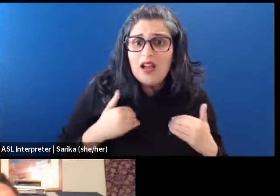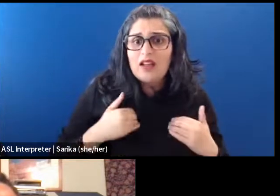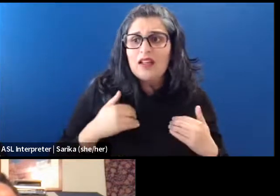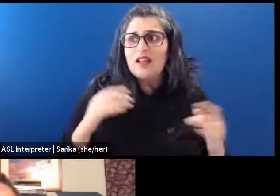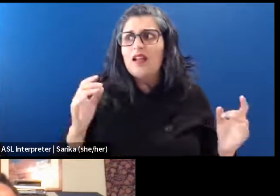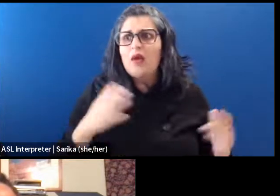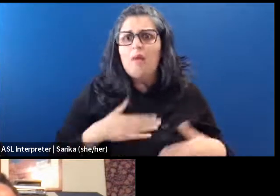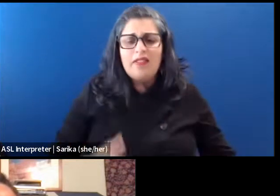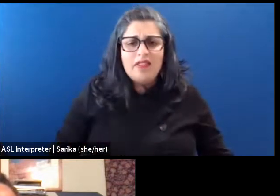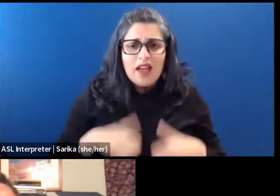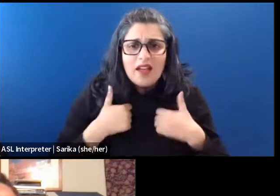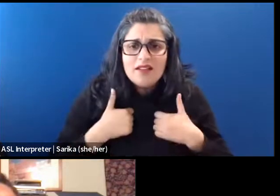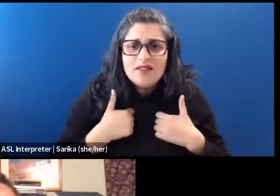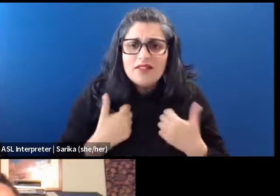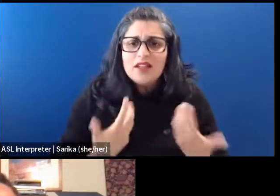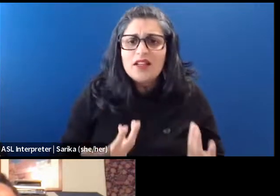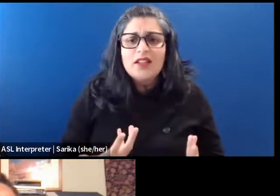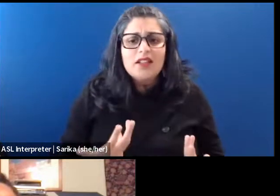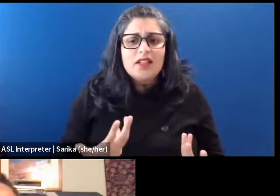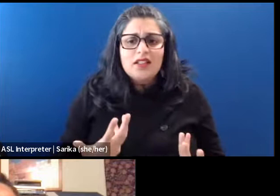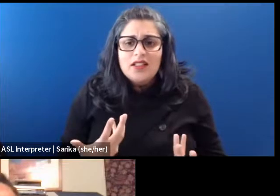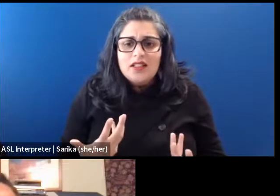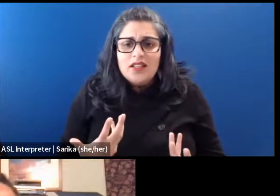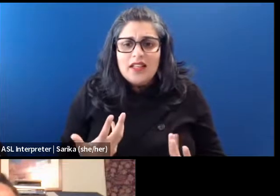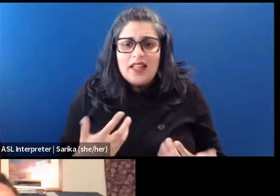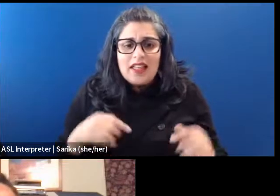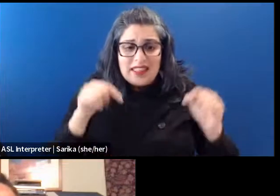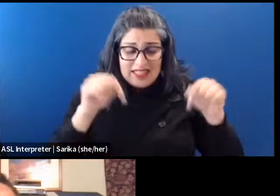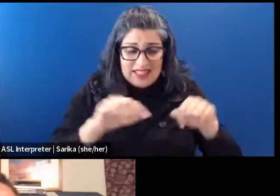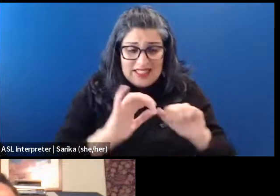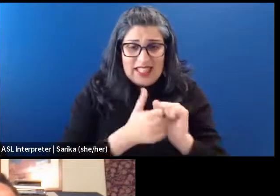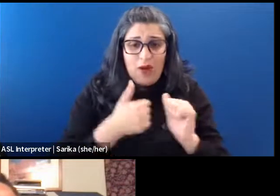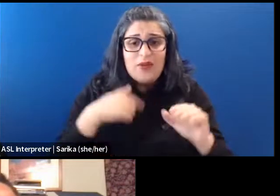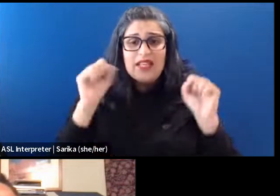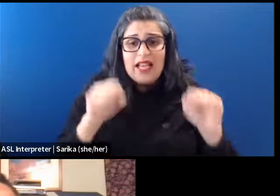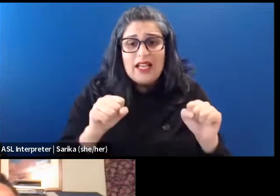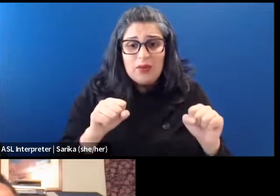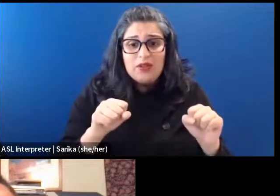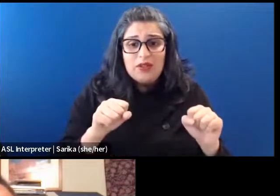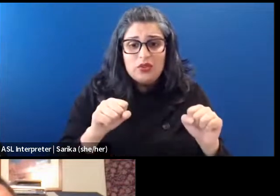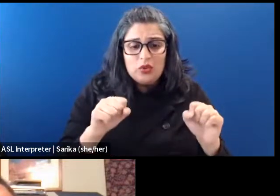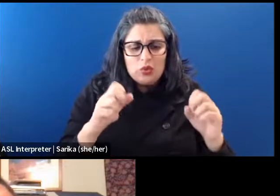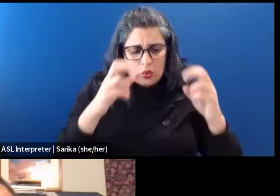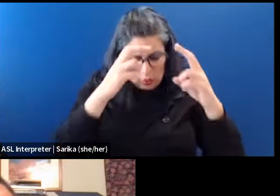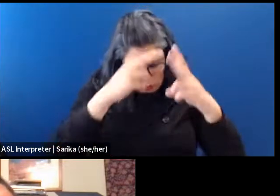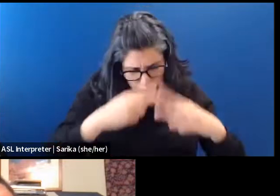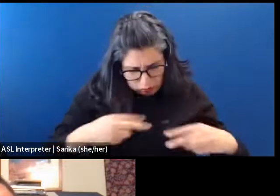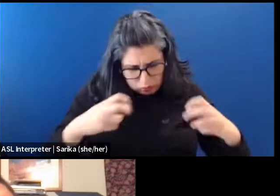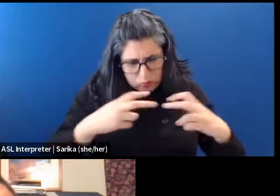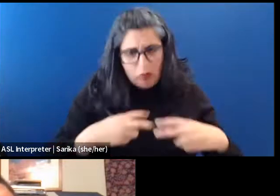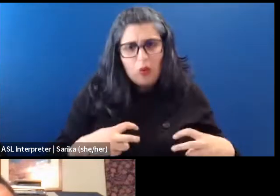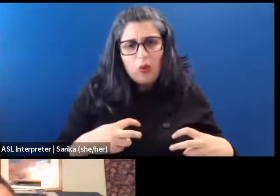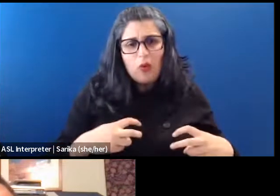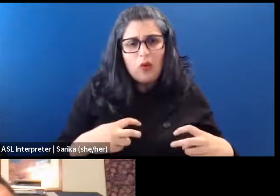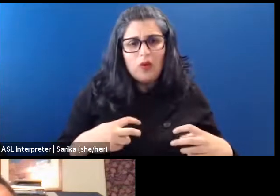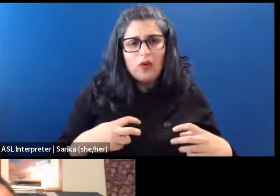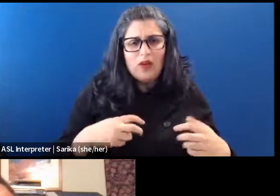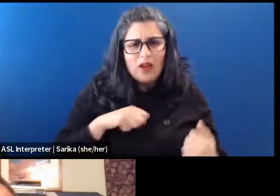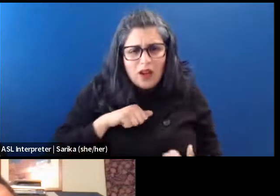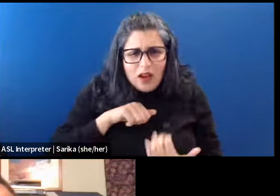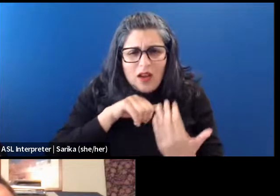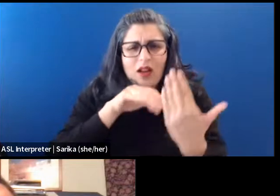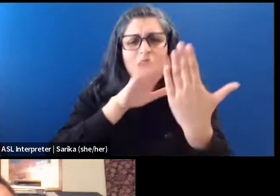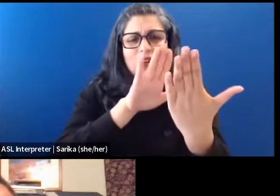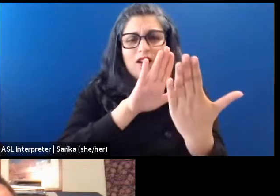life. And this is how I was able to turn towards it, mm-hmm. with so much courage. I mean,